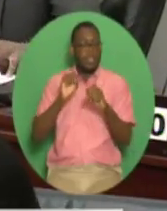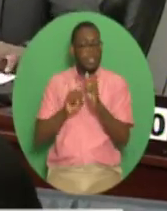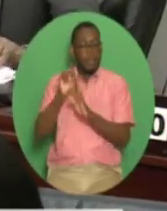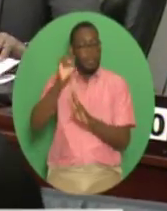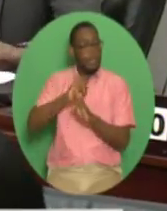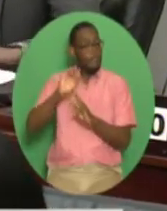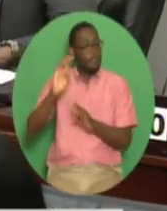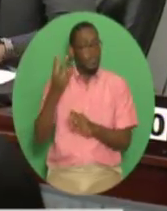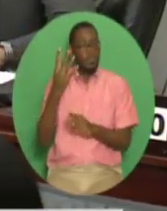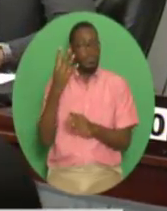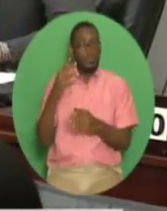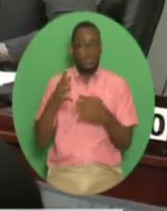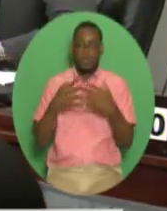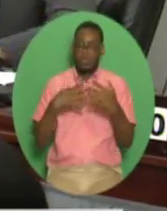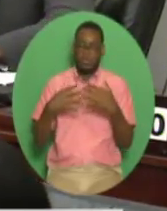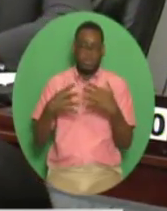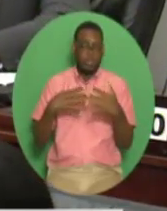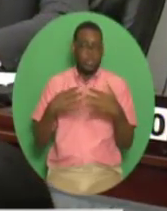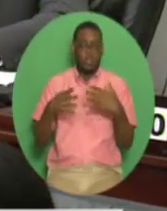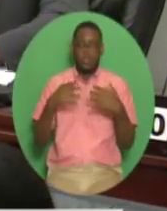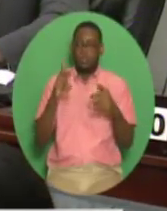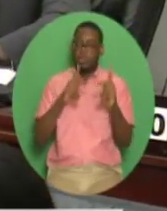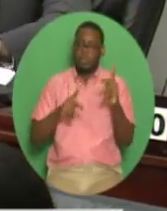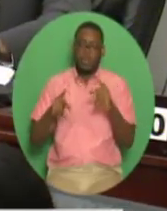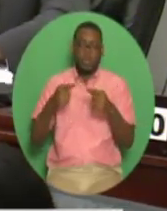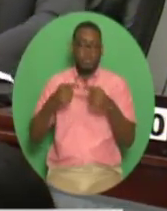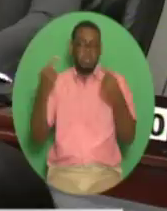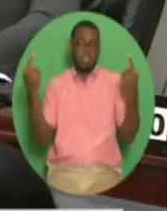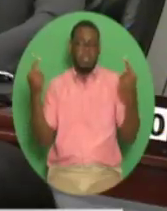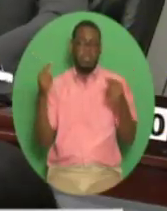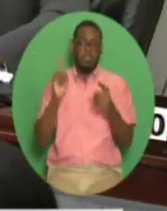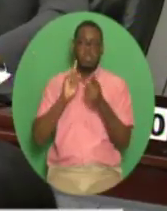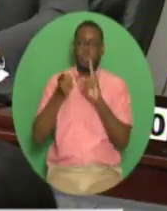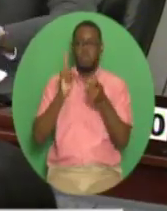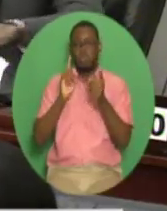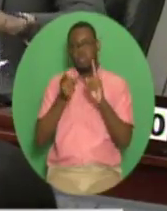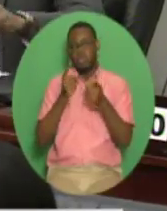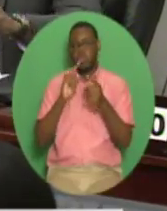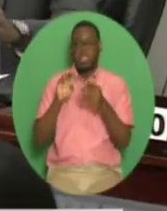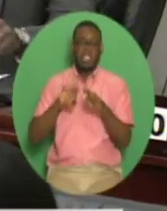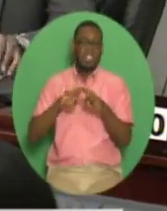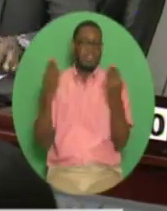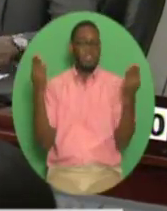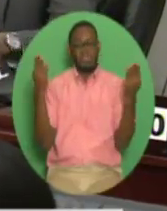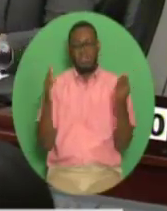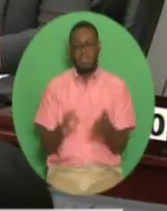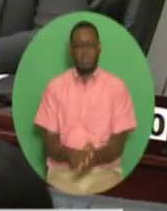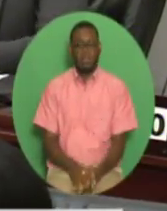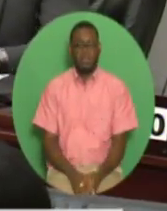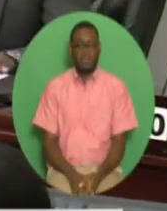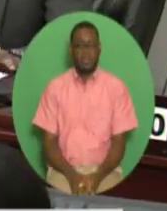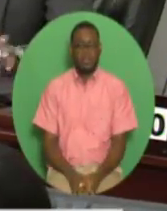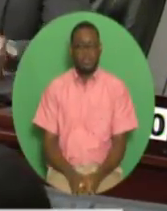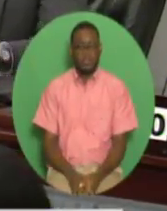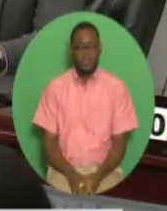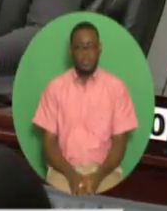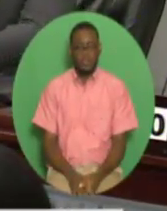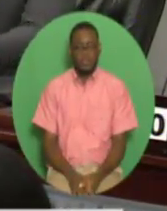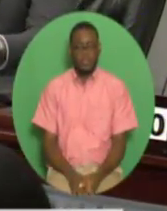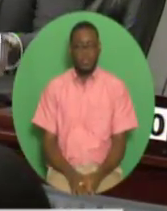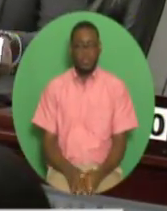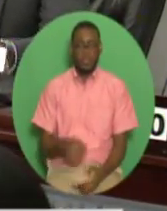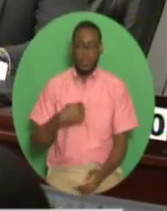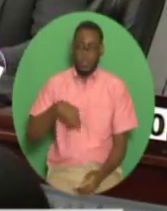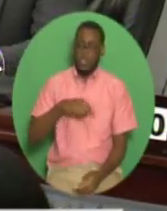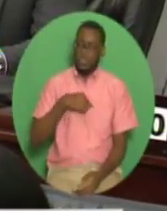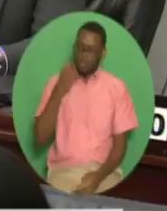Regardless of what persons on the opposite side will say. You don't believe them. We understand and we accept the fact